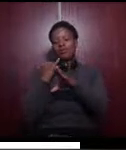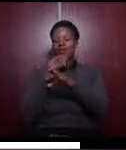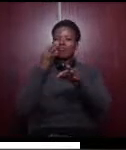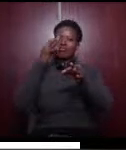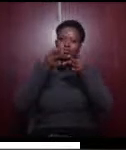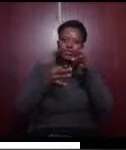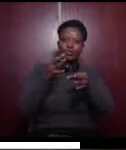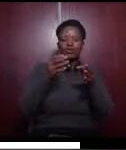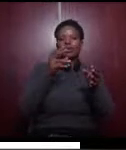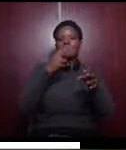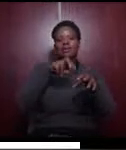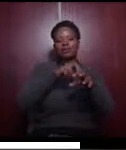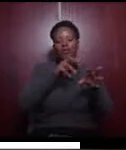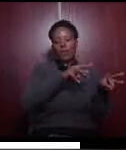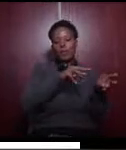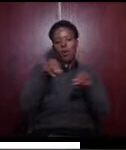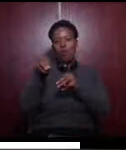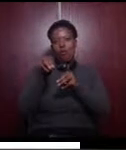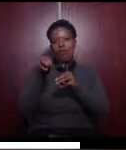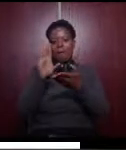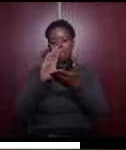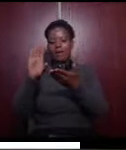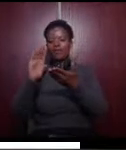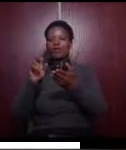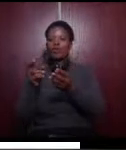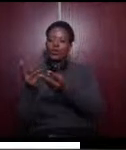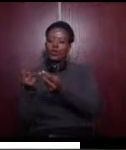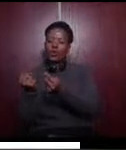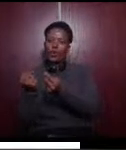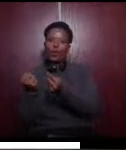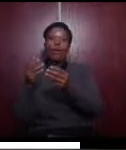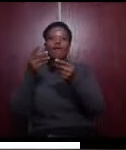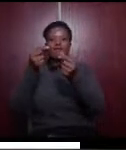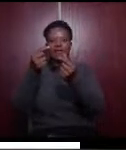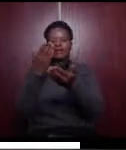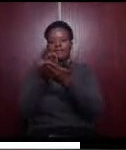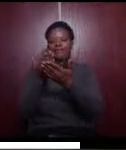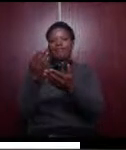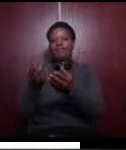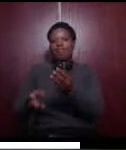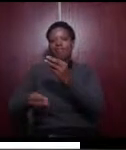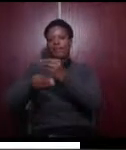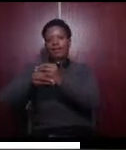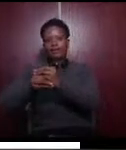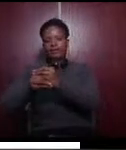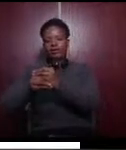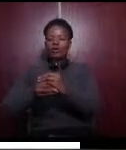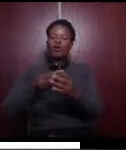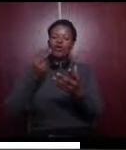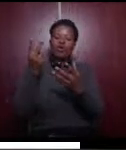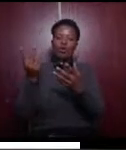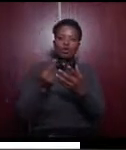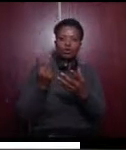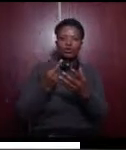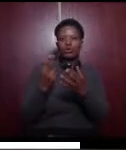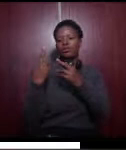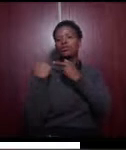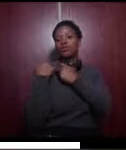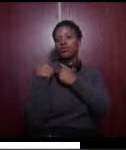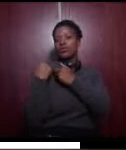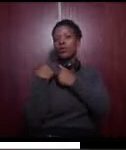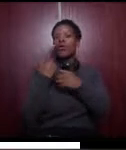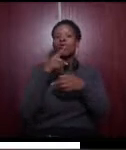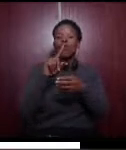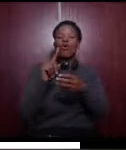transferred to the new fund. Any board established by the minister in terms of section 17 and responsible for managing a fund referred to will